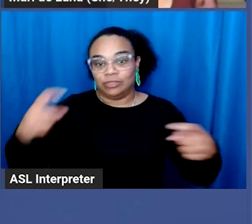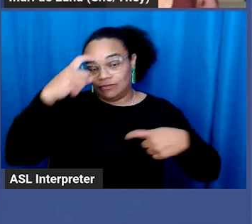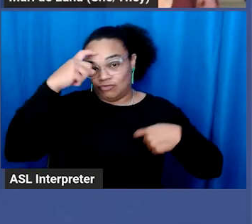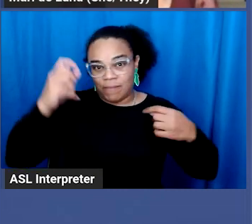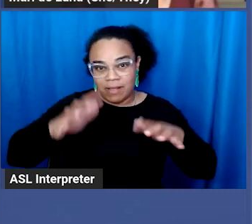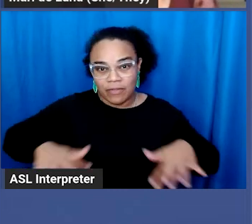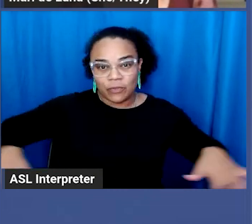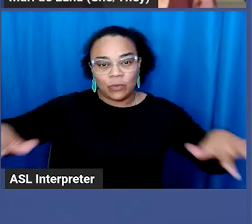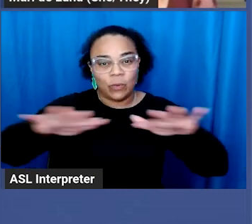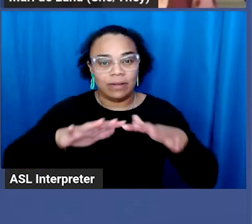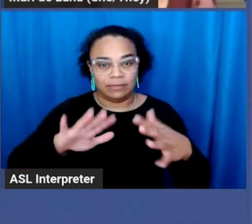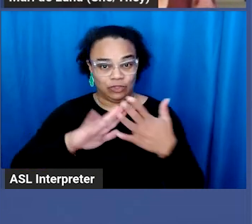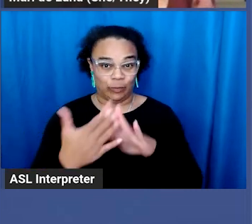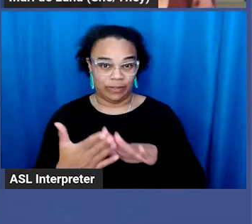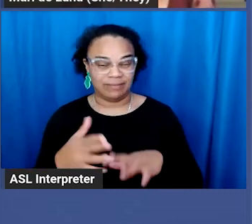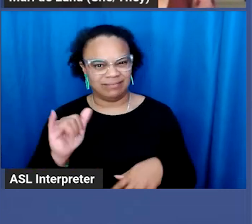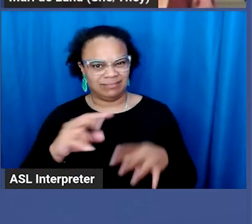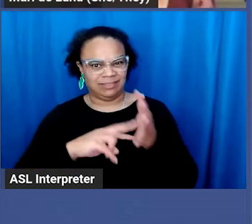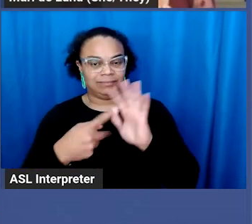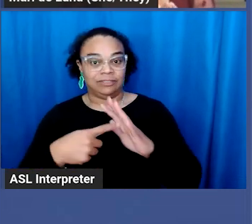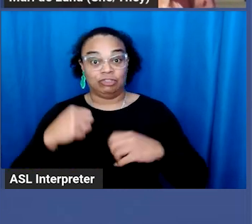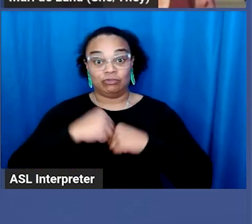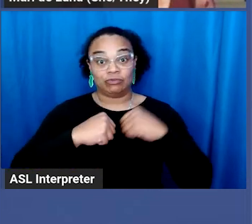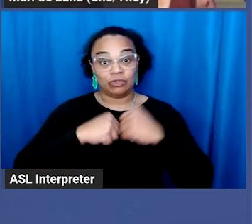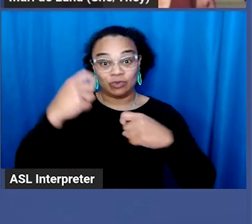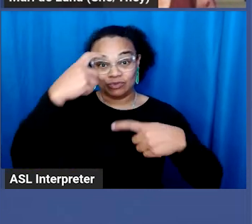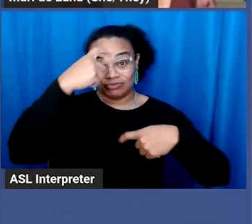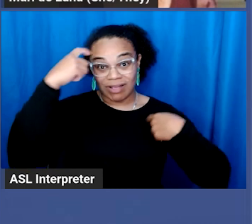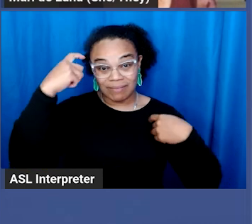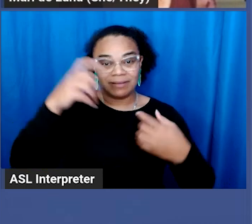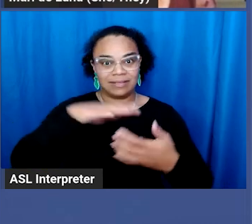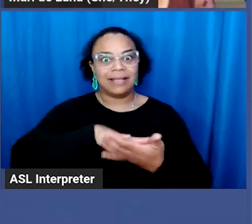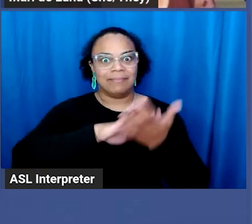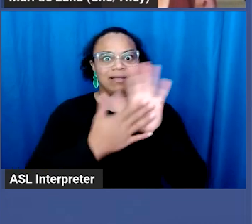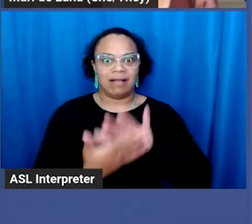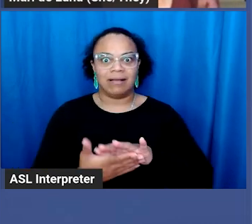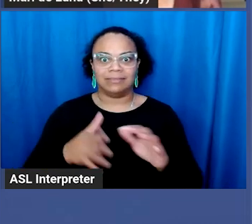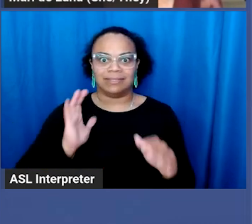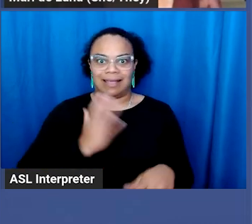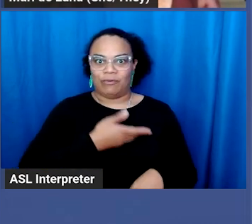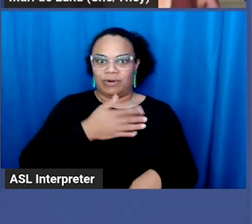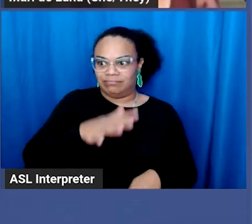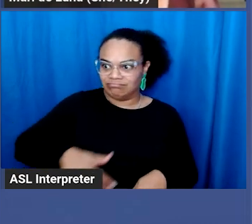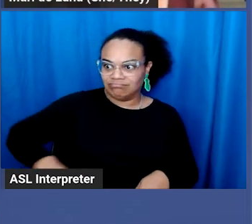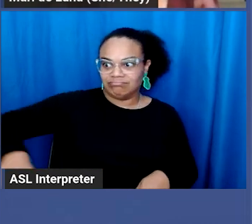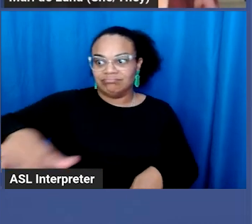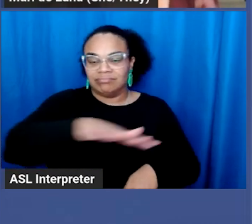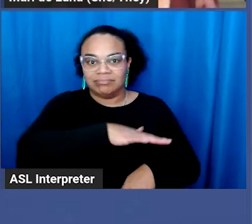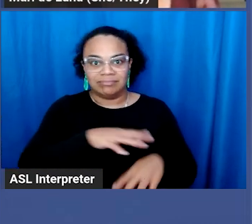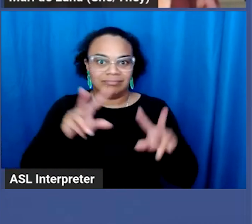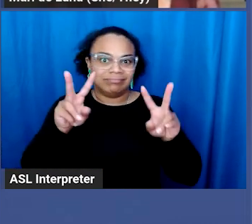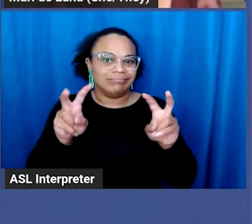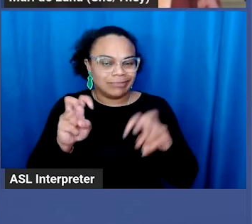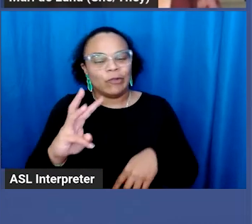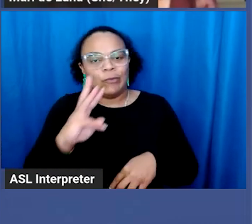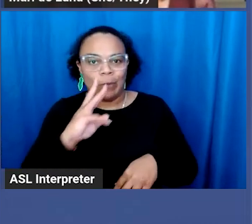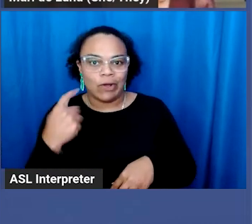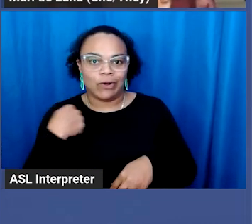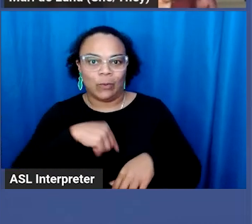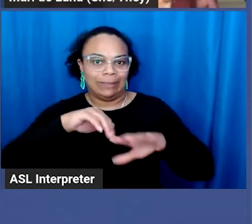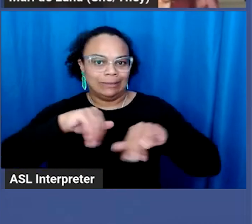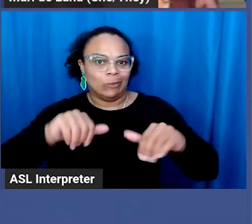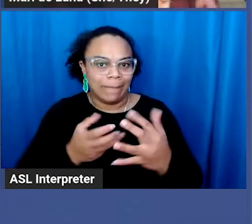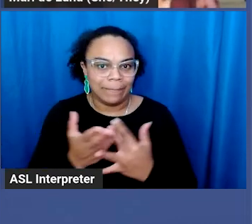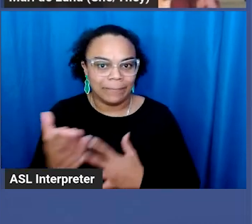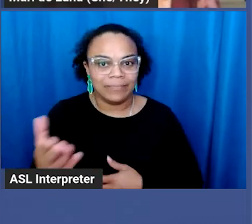it illustrates that structural trauma become the waters that we swim in, right? So this is important to know and understand